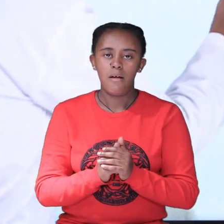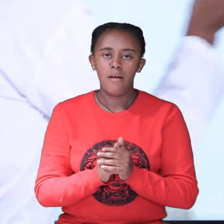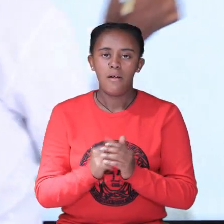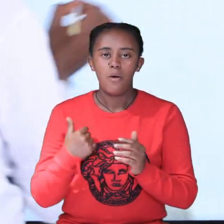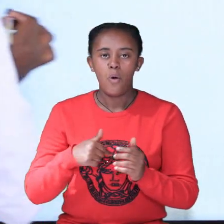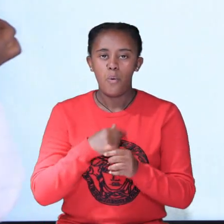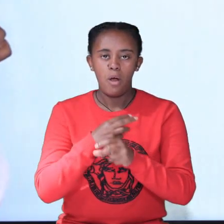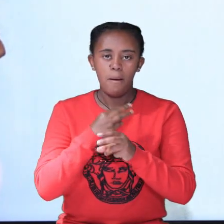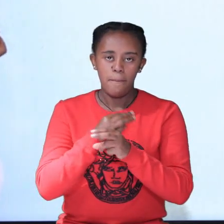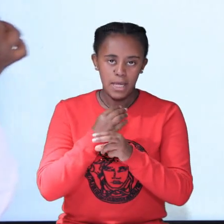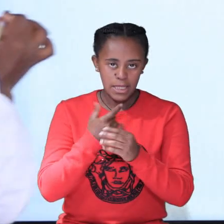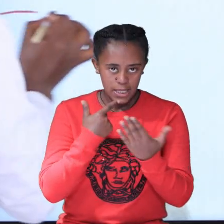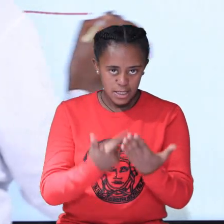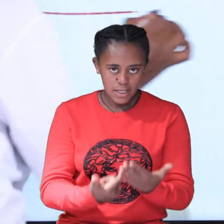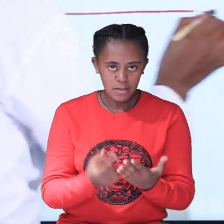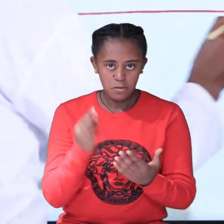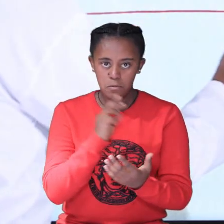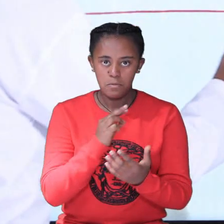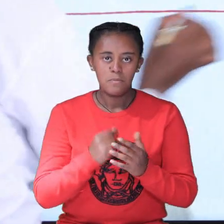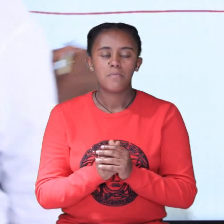we can make this